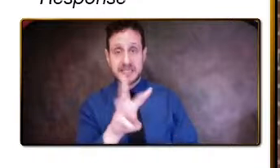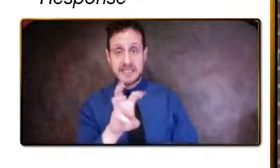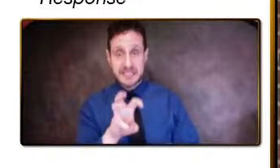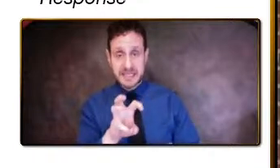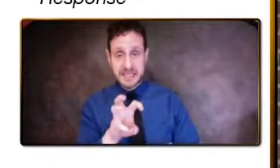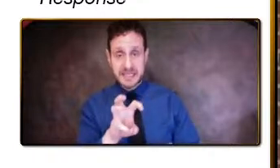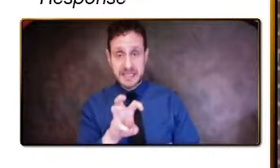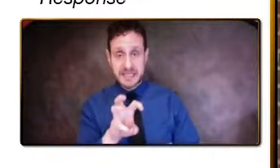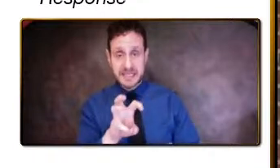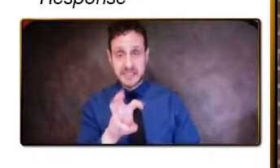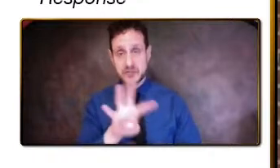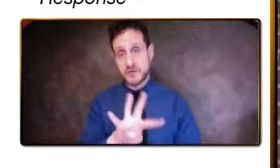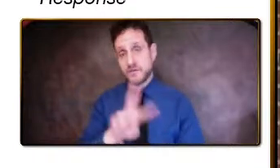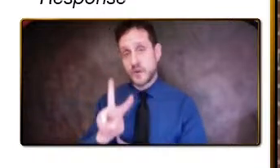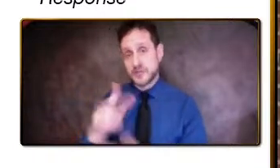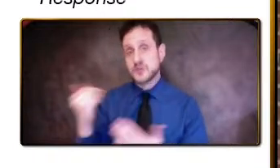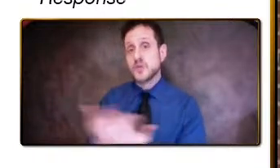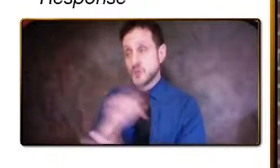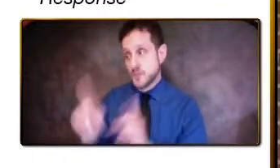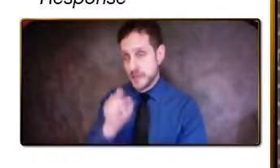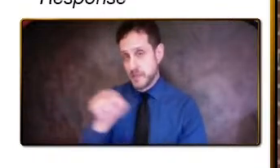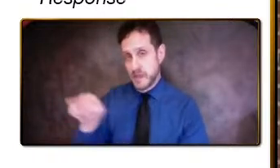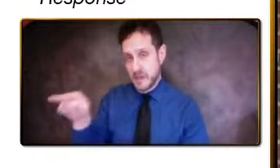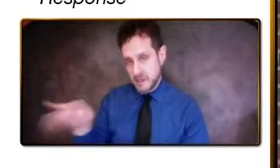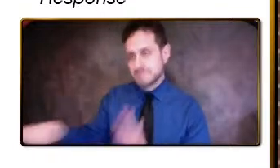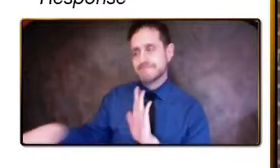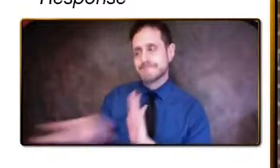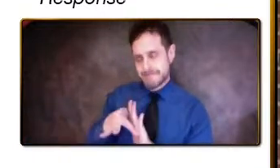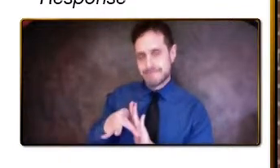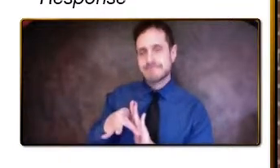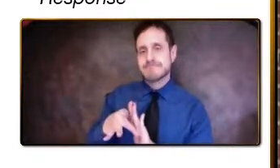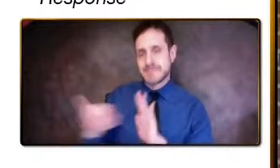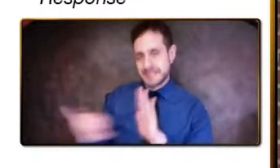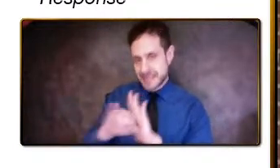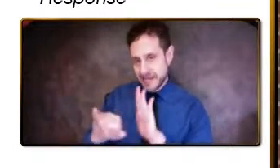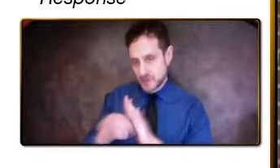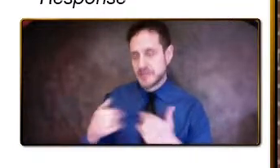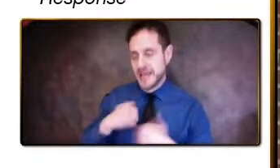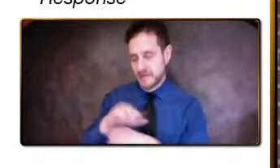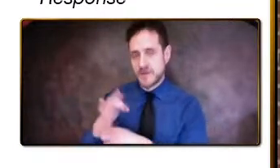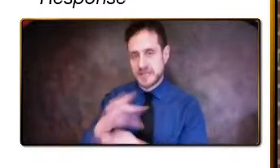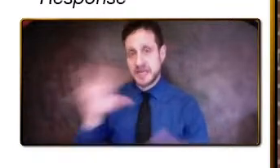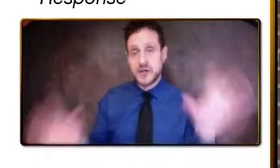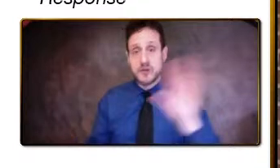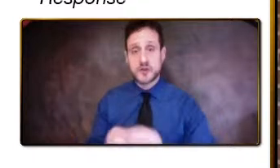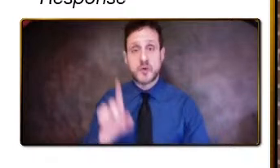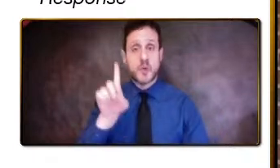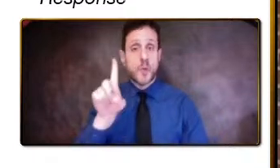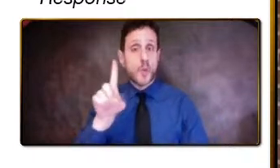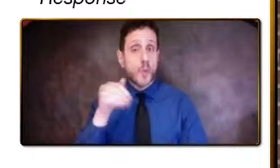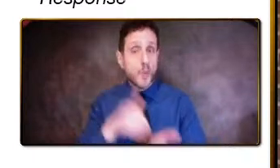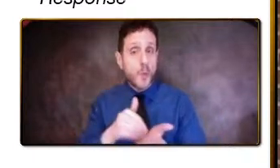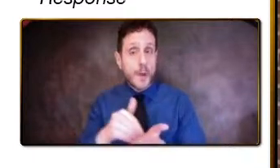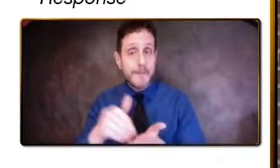6,642 new individuals were diagnosed with COVID-19 for a total of